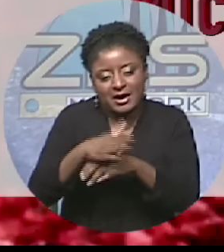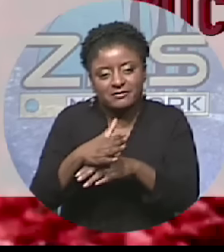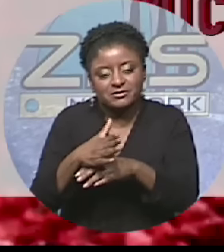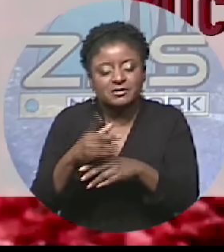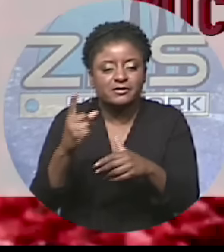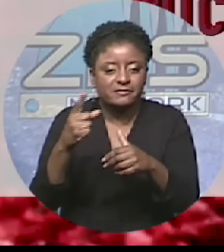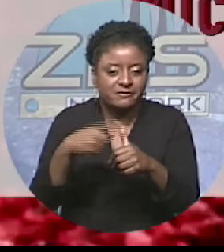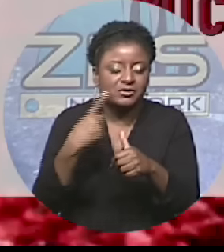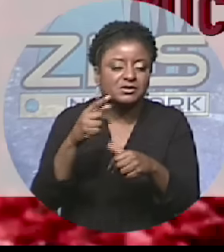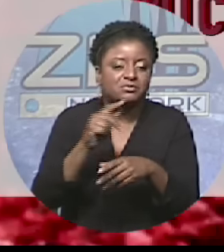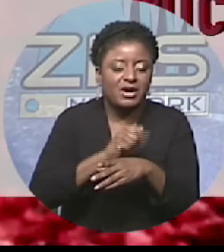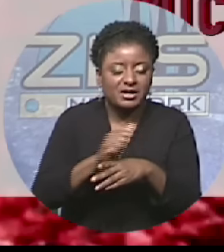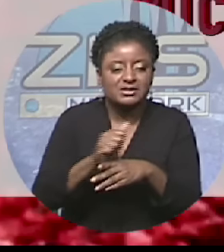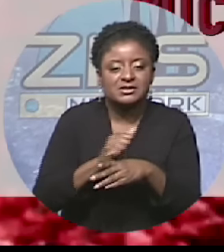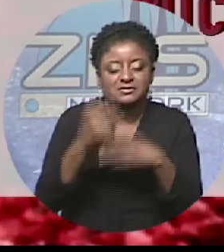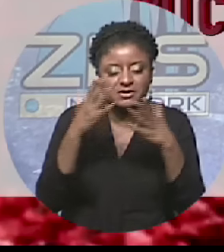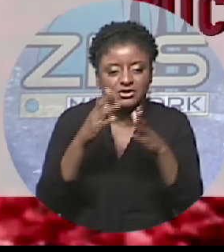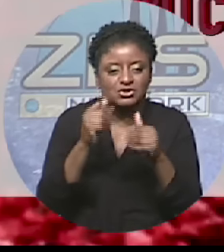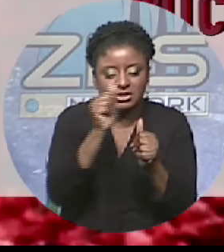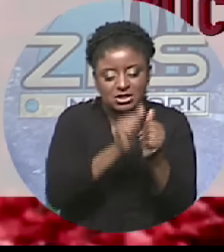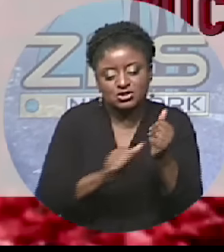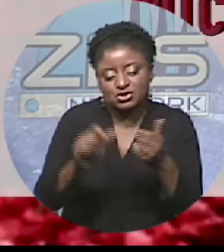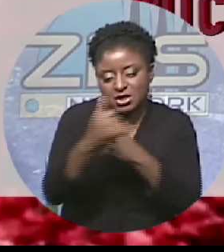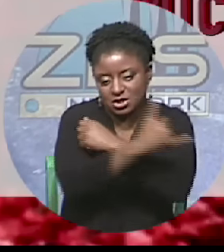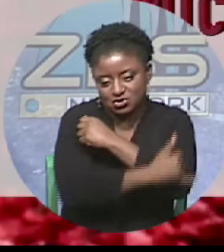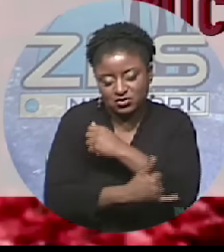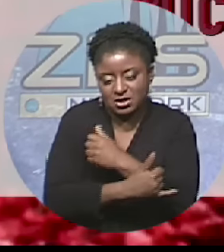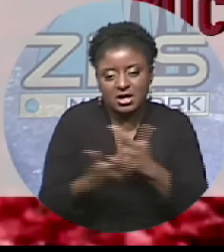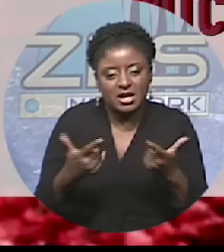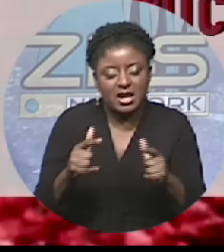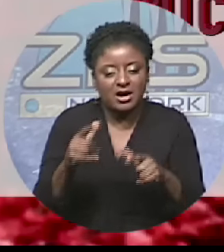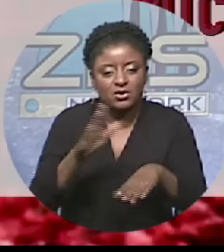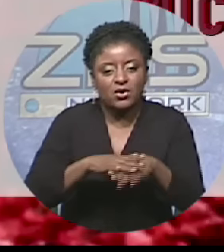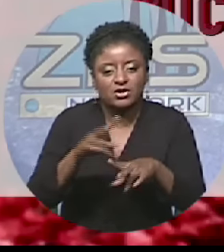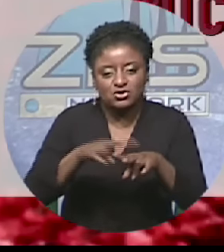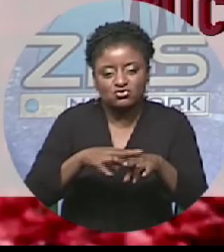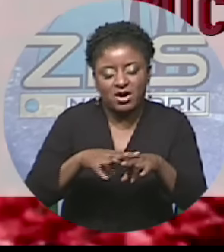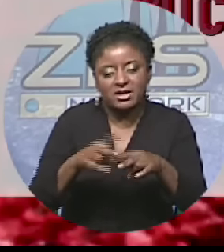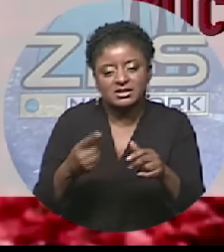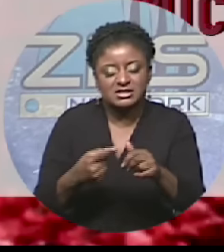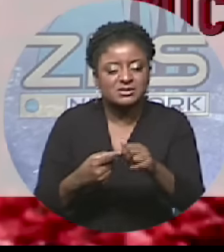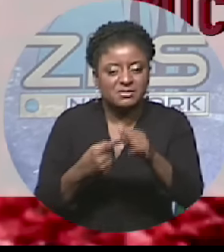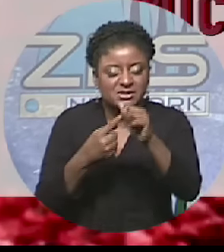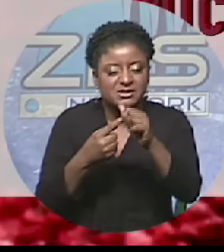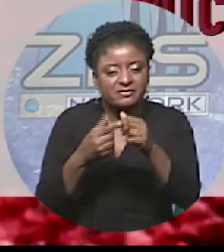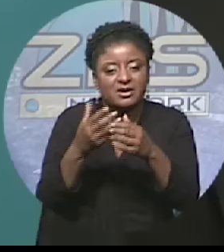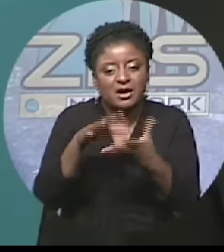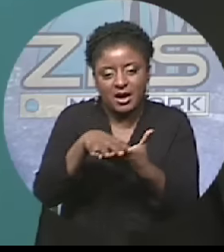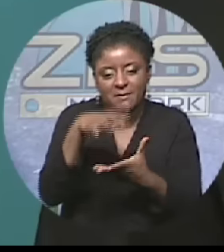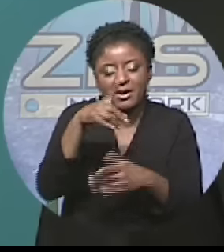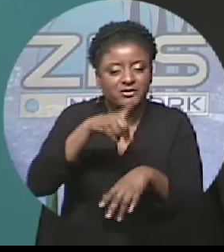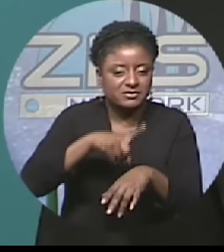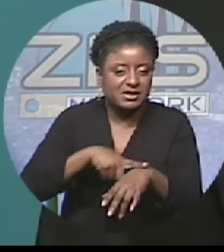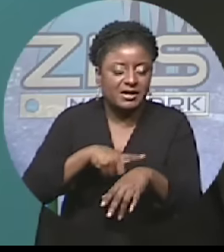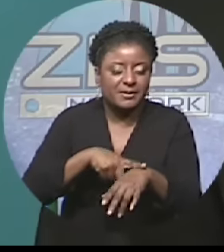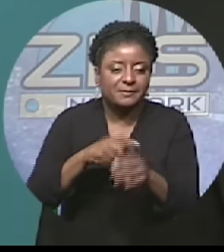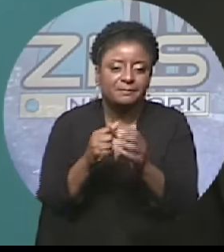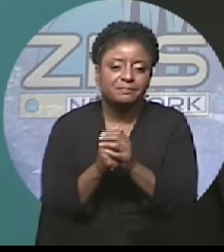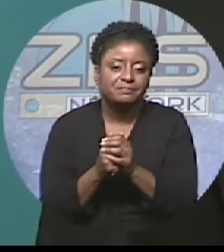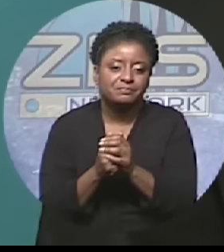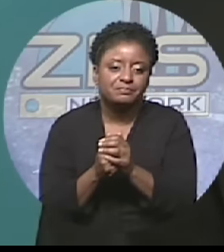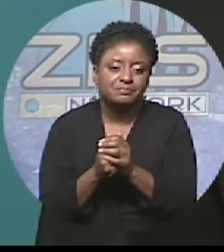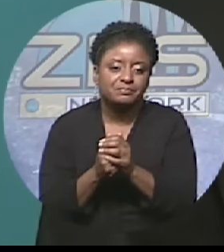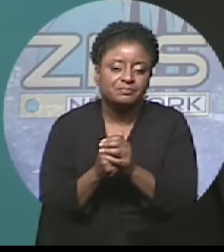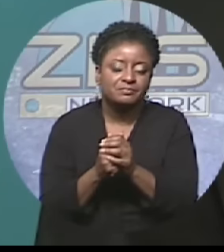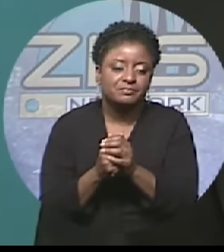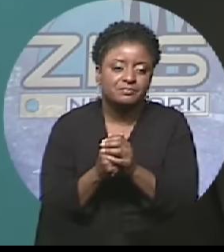first practice, because I think each country will be allowed on the track of a specific amount of time. So we would